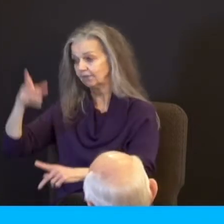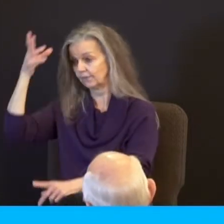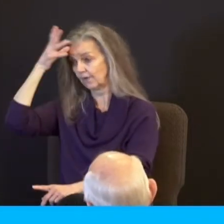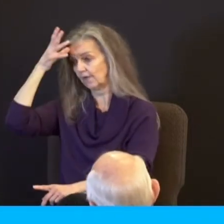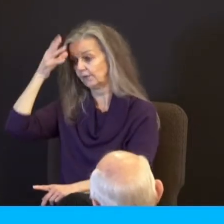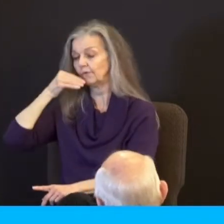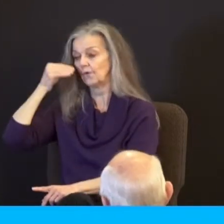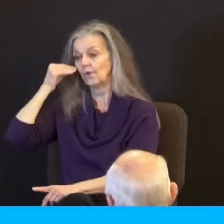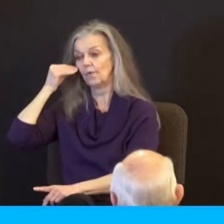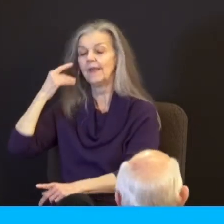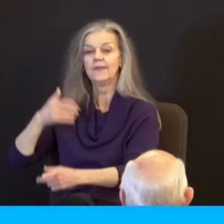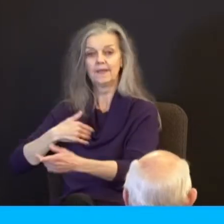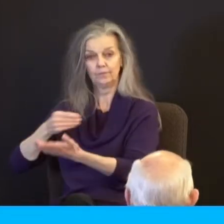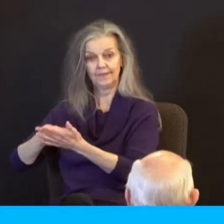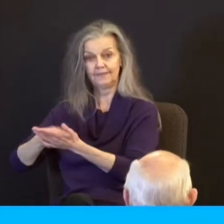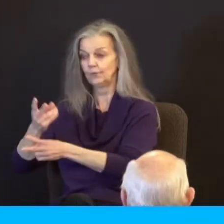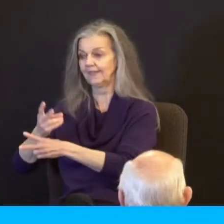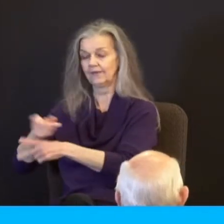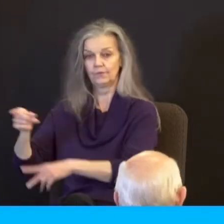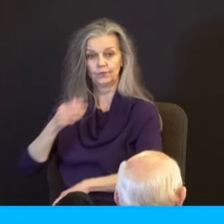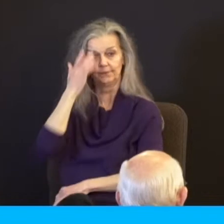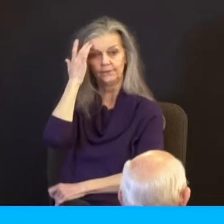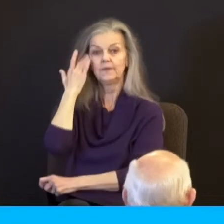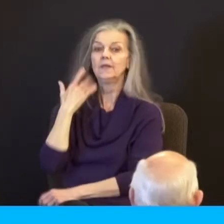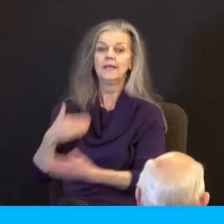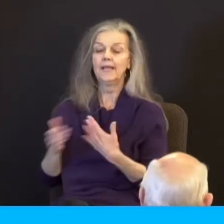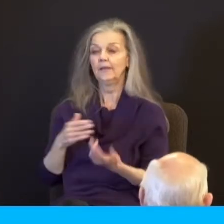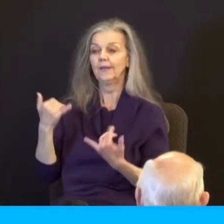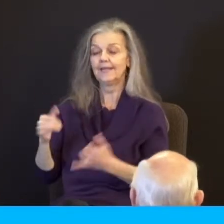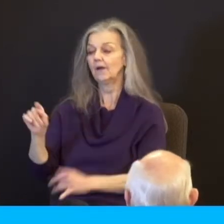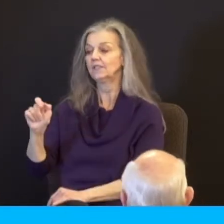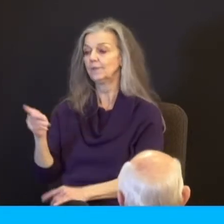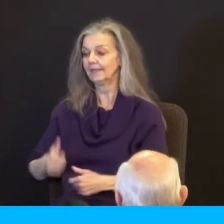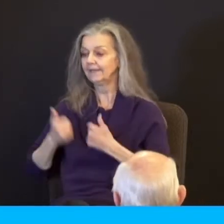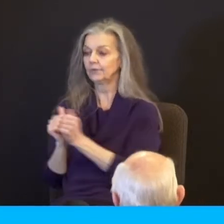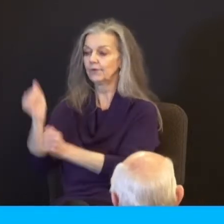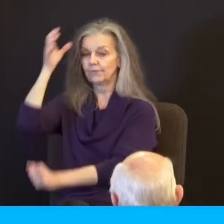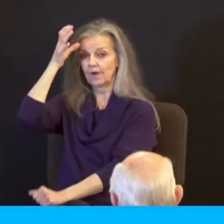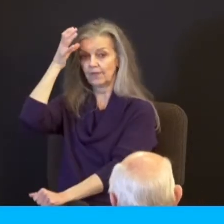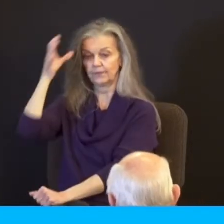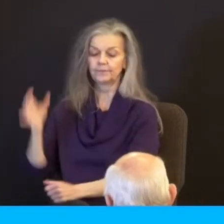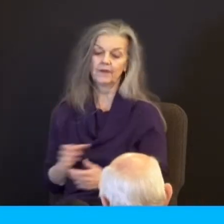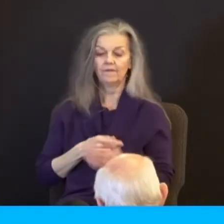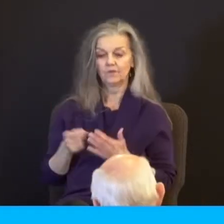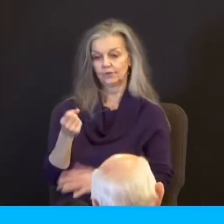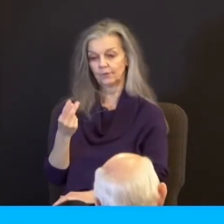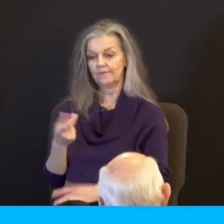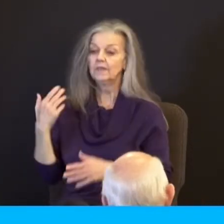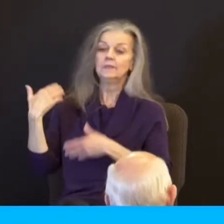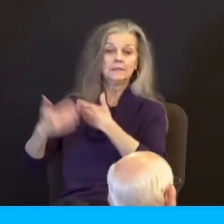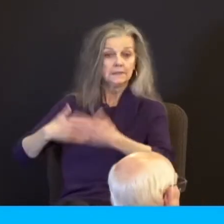for her needs. Just pointing that out. So she's now in her father's house as a widow. Verse 12, and in the process of